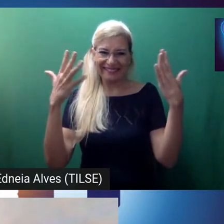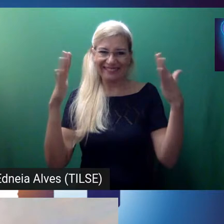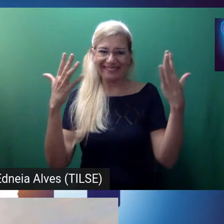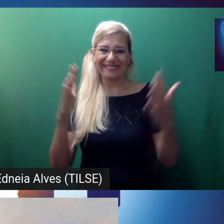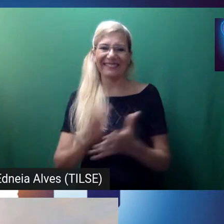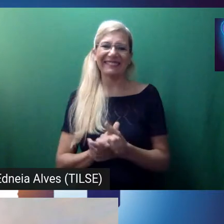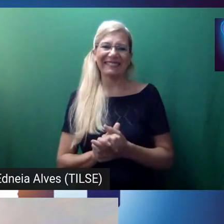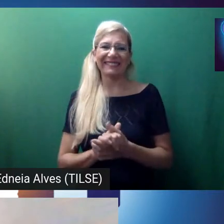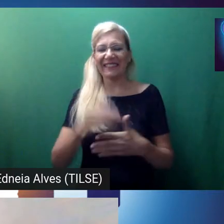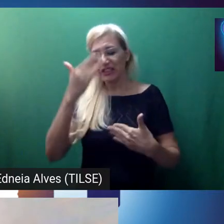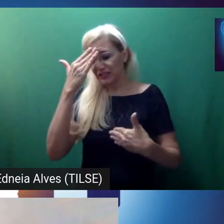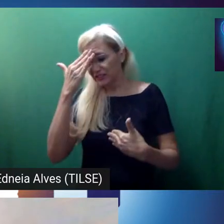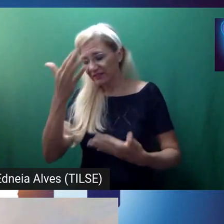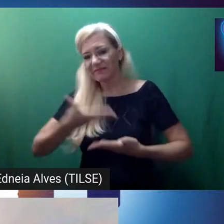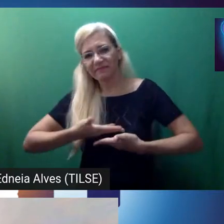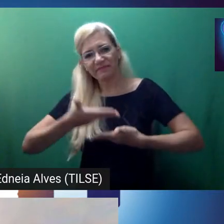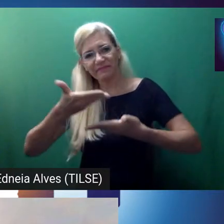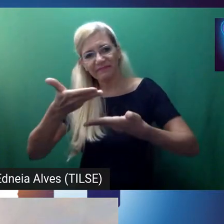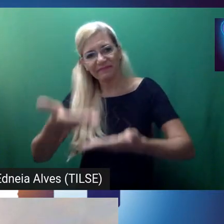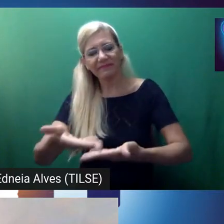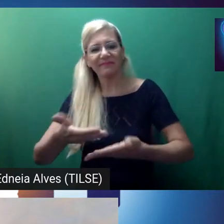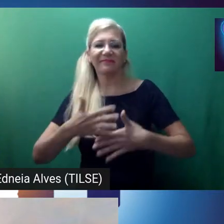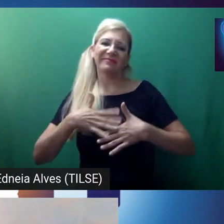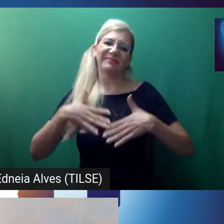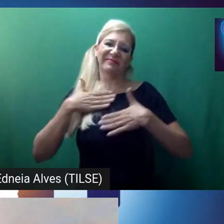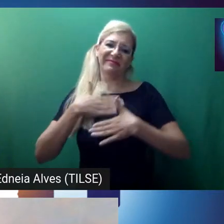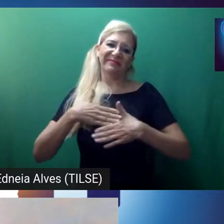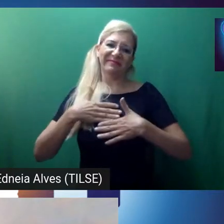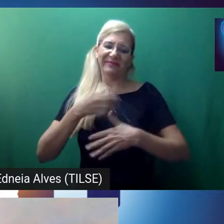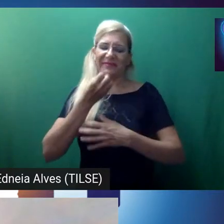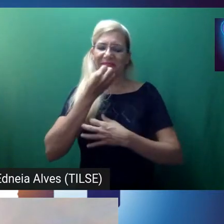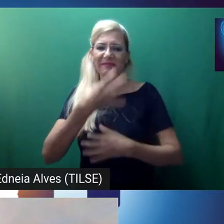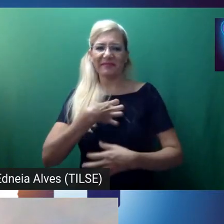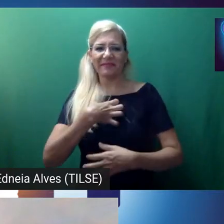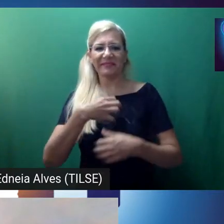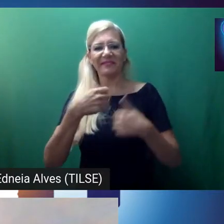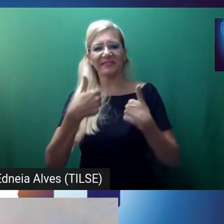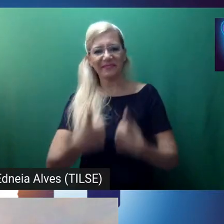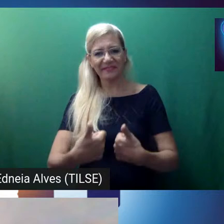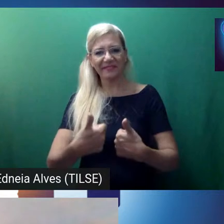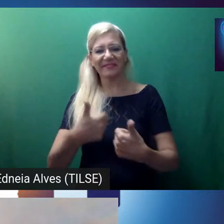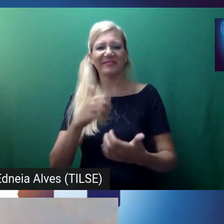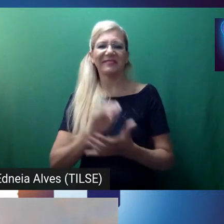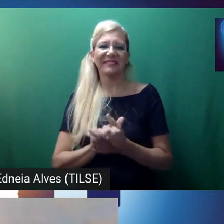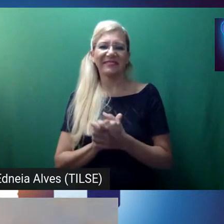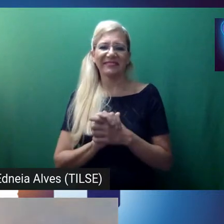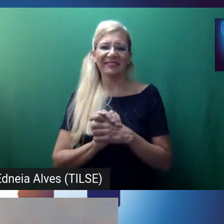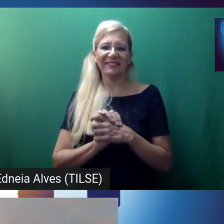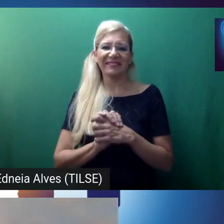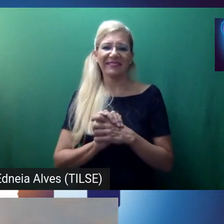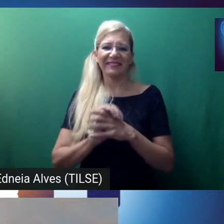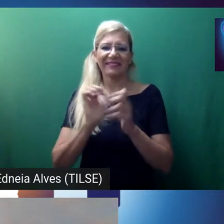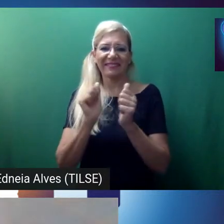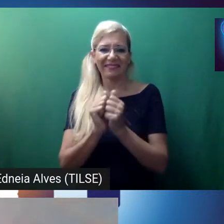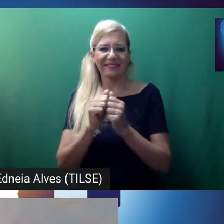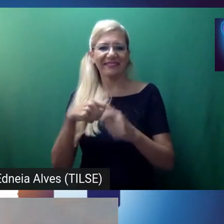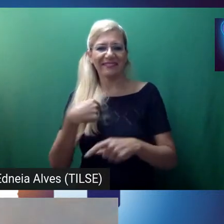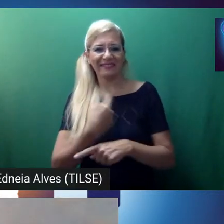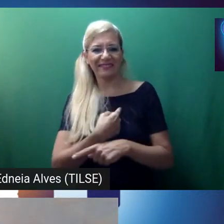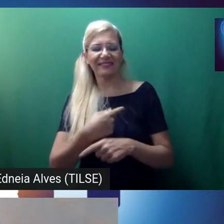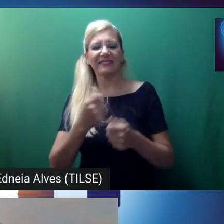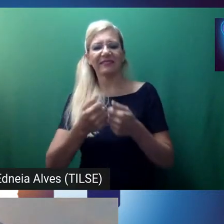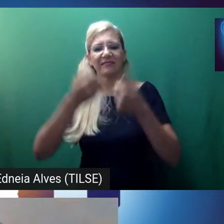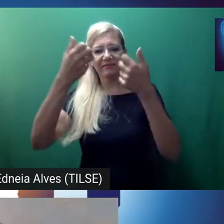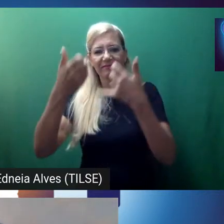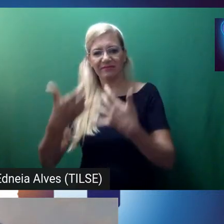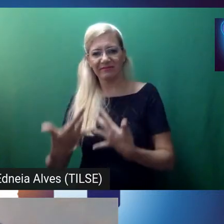invitation, and nice to be with you all. Thank you. So now Stay with us for our recorded talks here